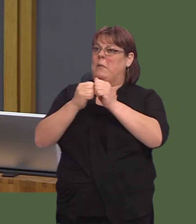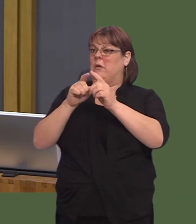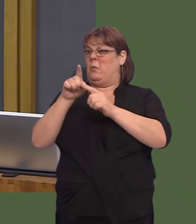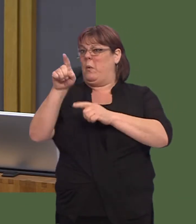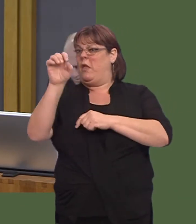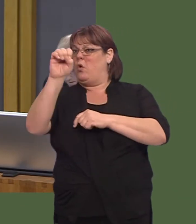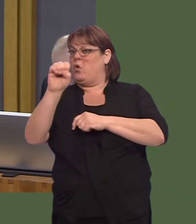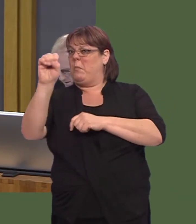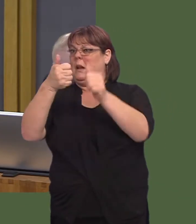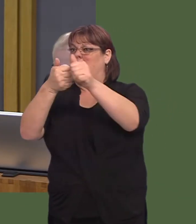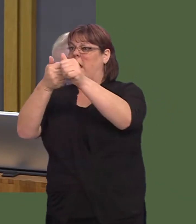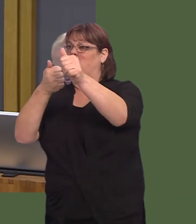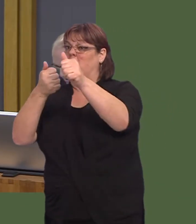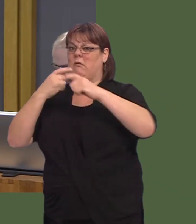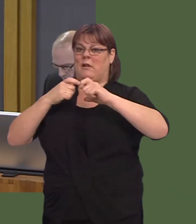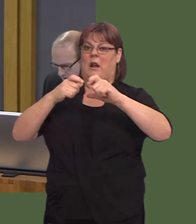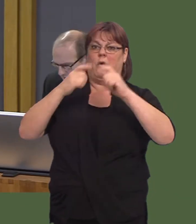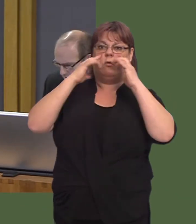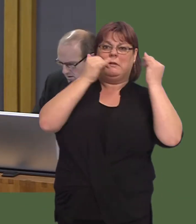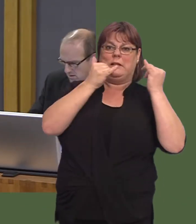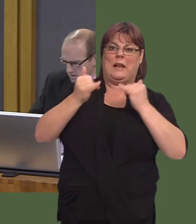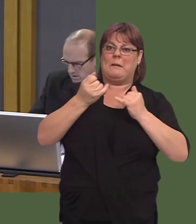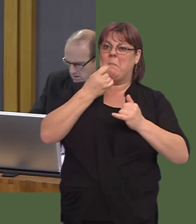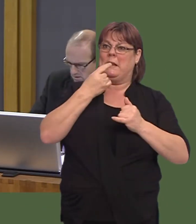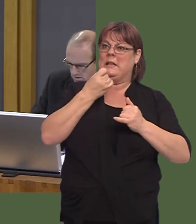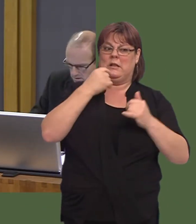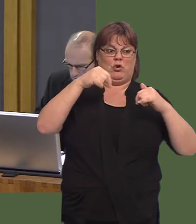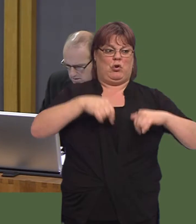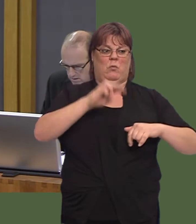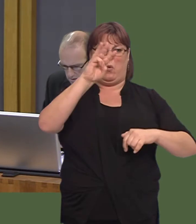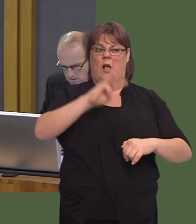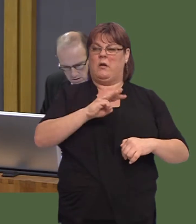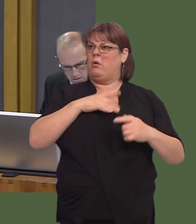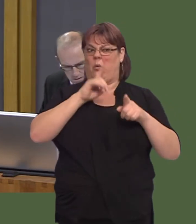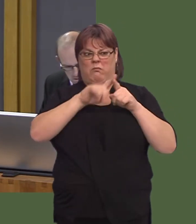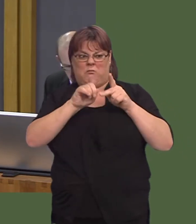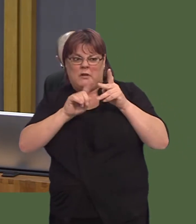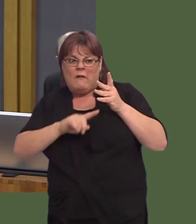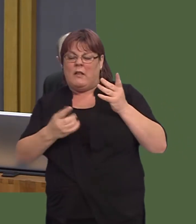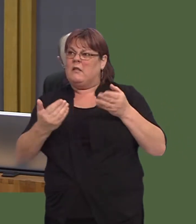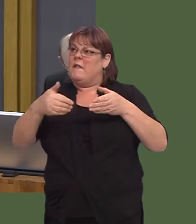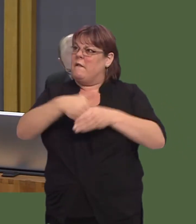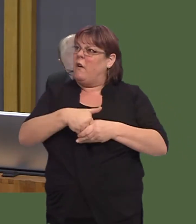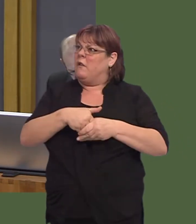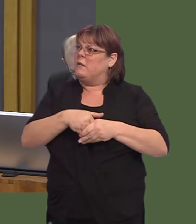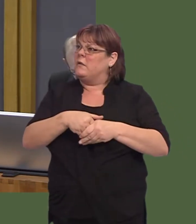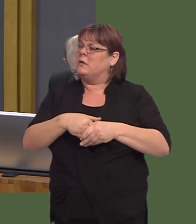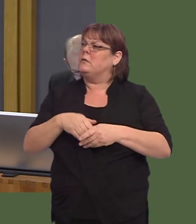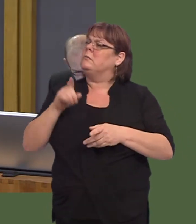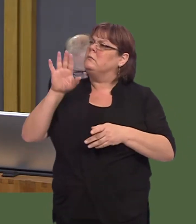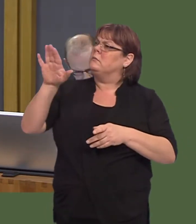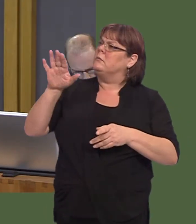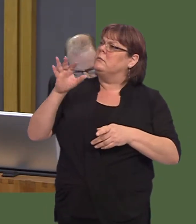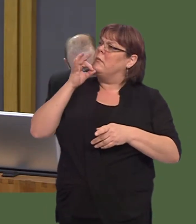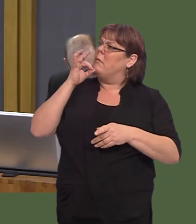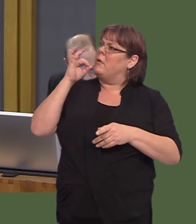in Europe in order to continue to test medicines in Wales. So there's a broad range of areas that will need to be addressed. So can